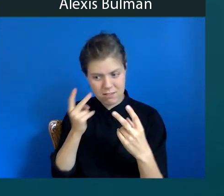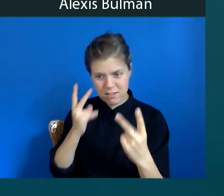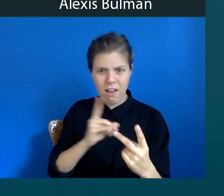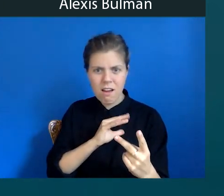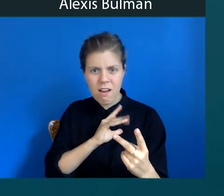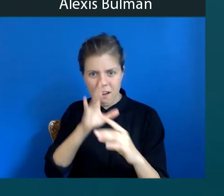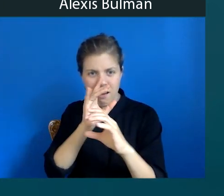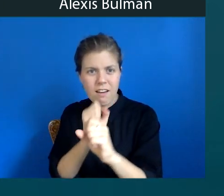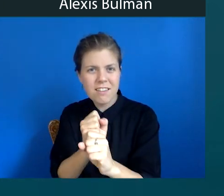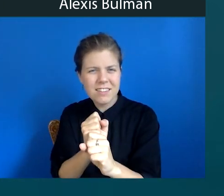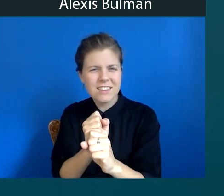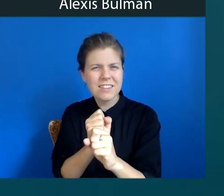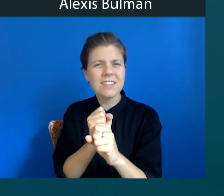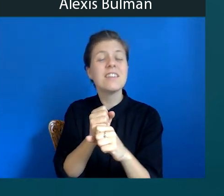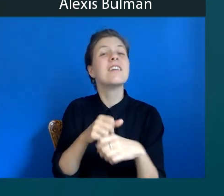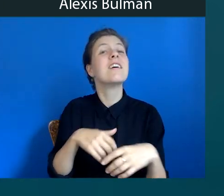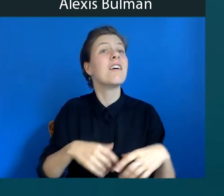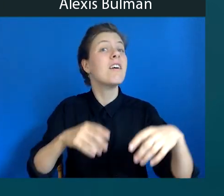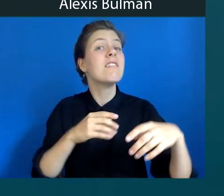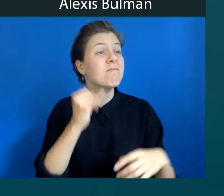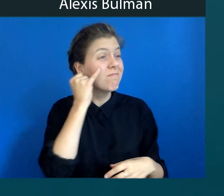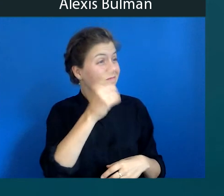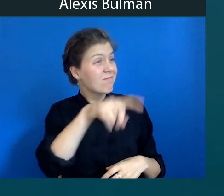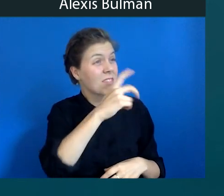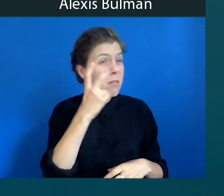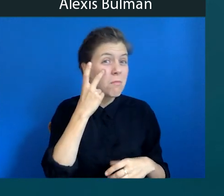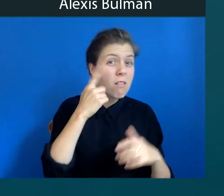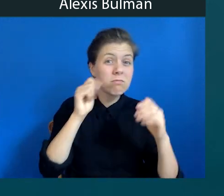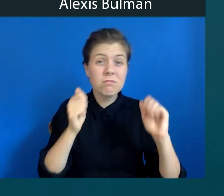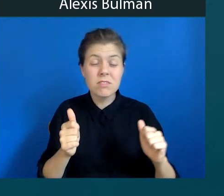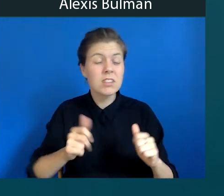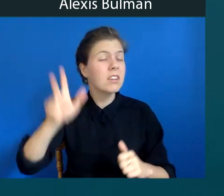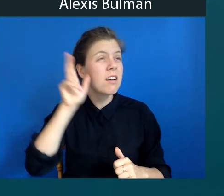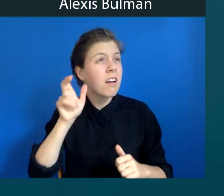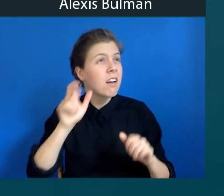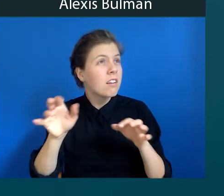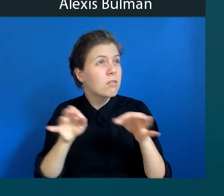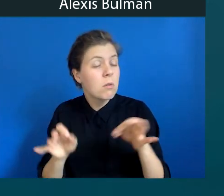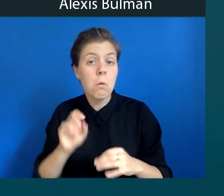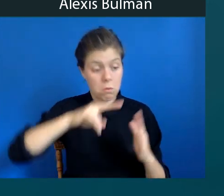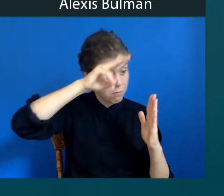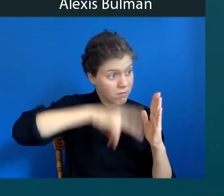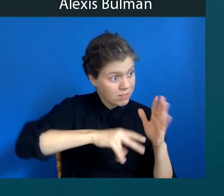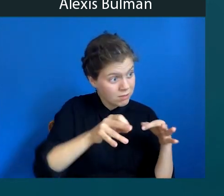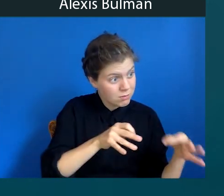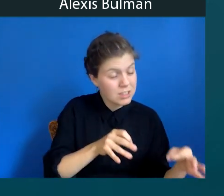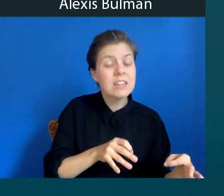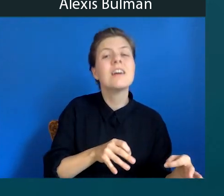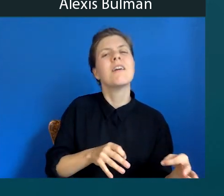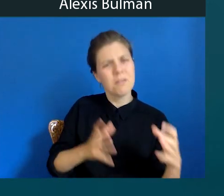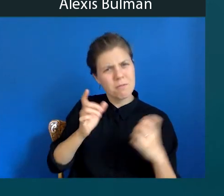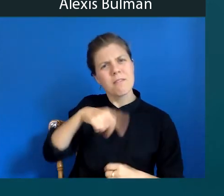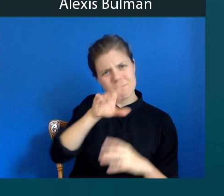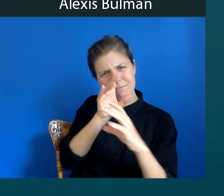and to describe and to read a description of. For my video performance Tending To,